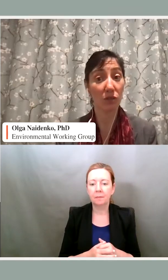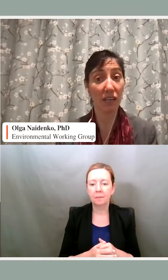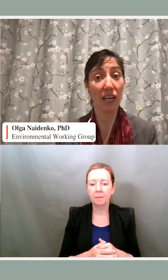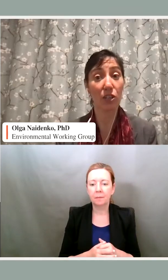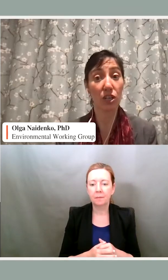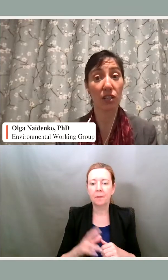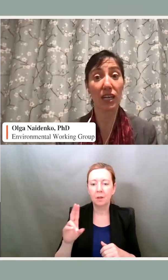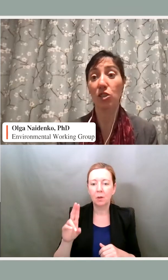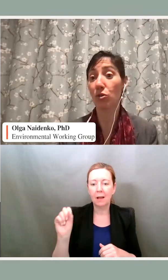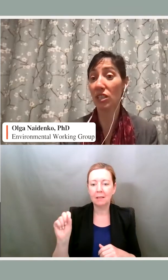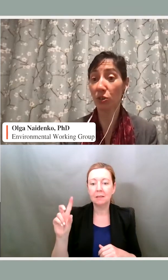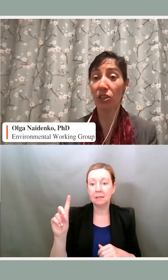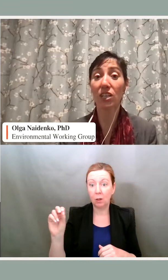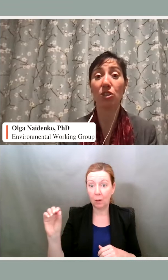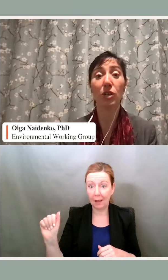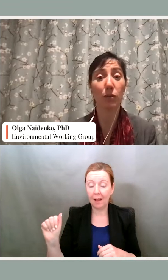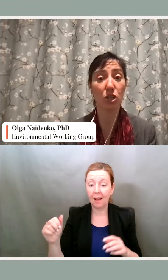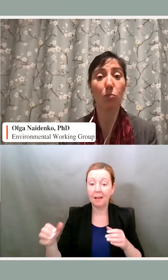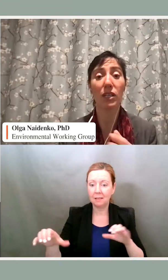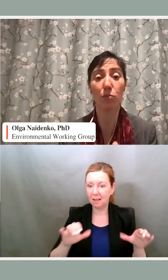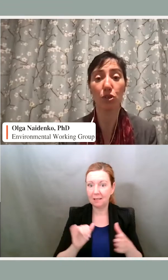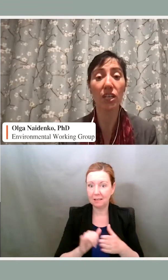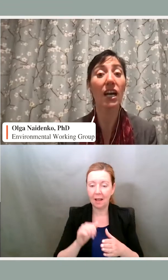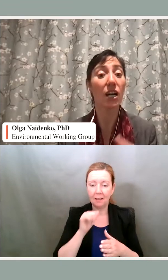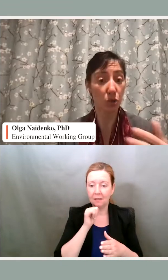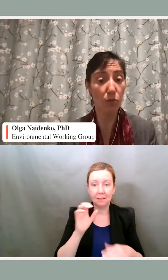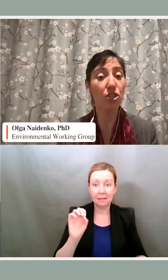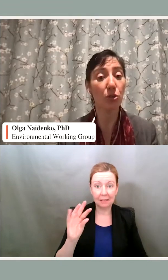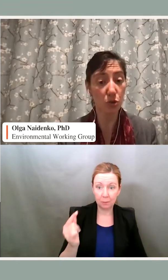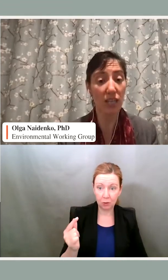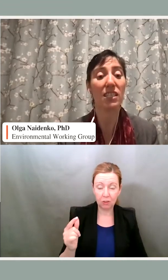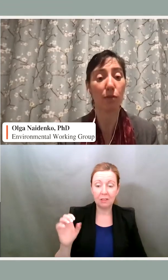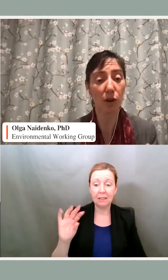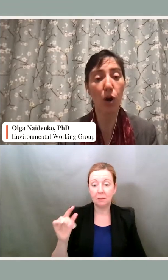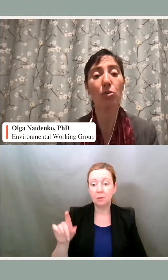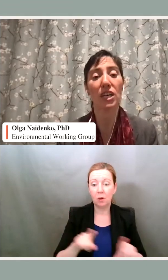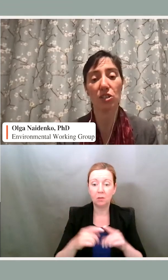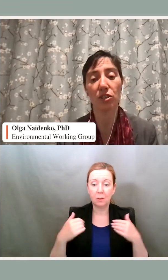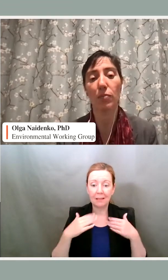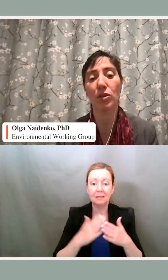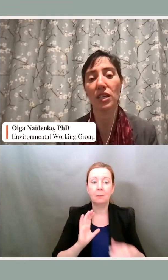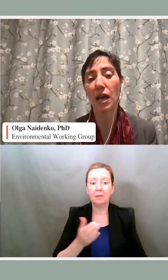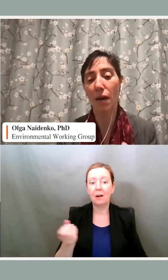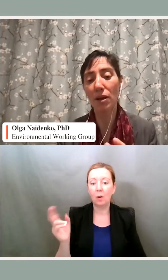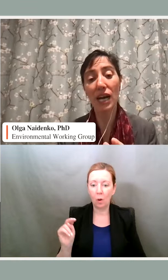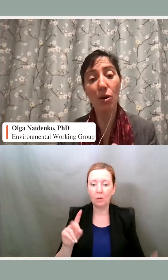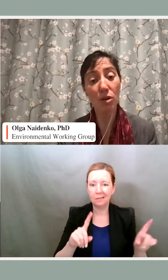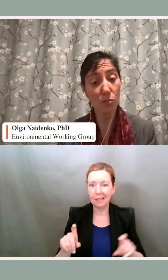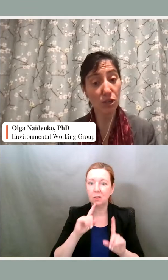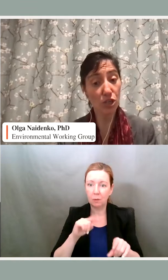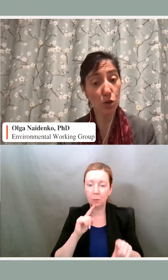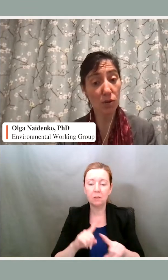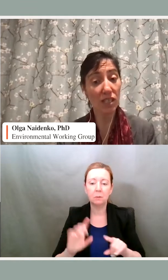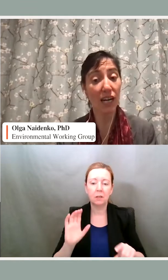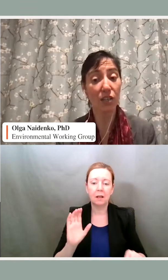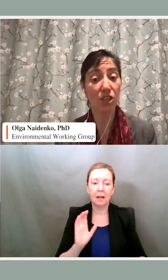Department of Agriculture conducts. So that's not a testing commissioned by AWG. So AWG also has some of our own testing reports. But our